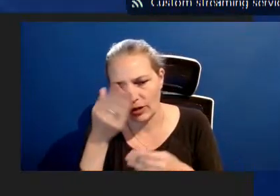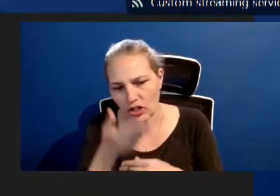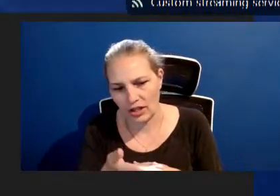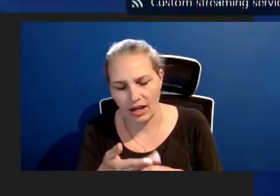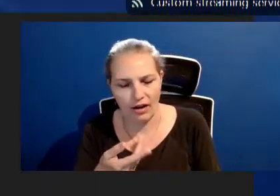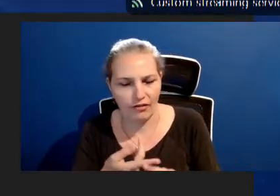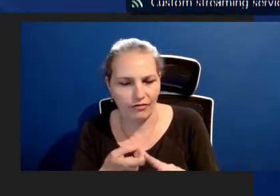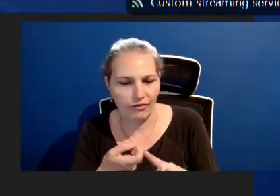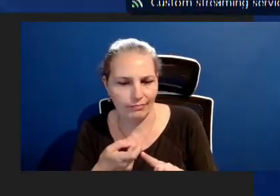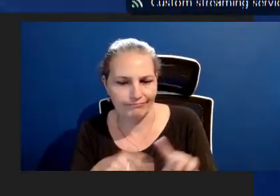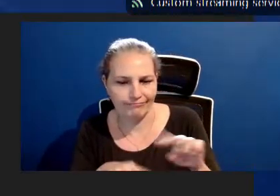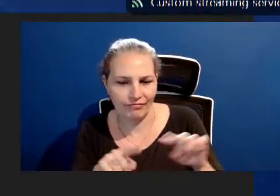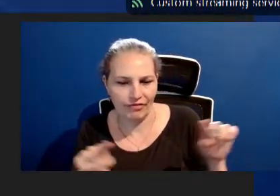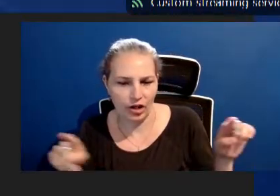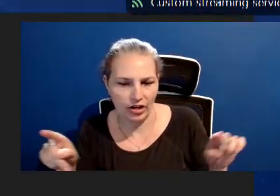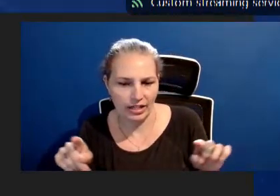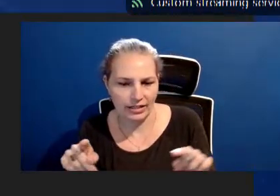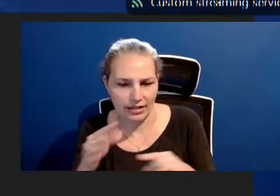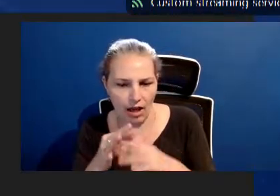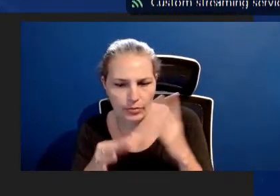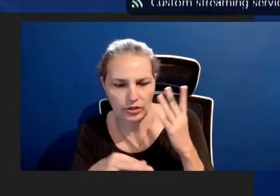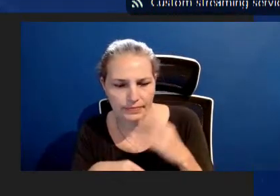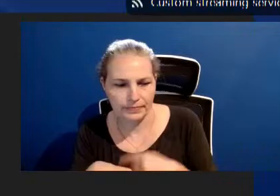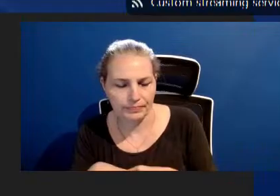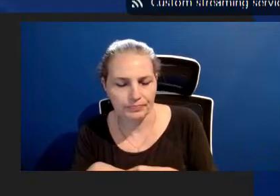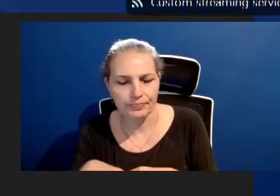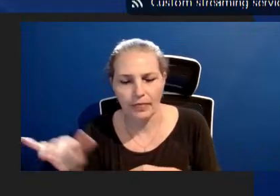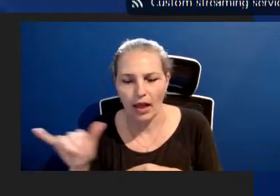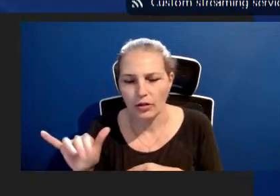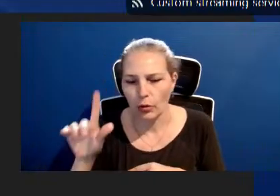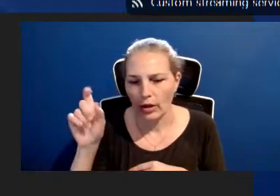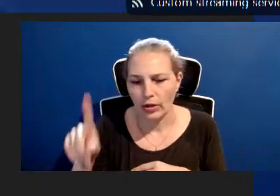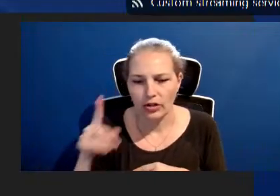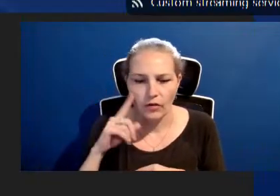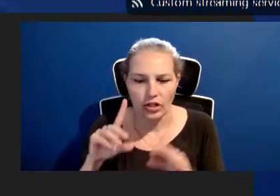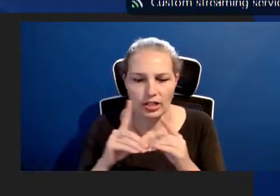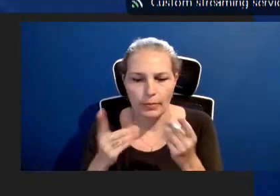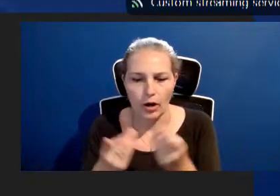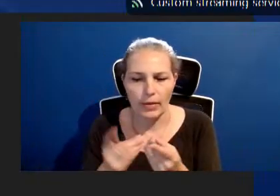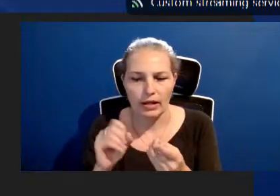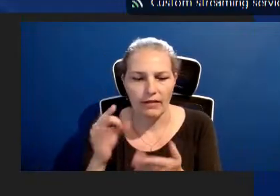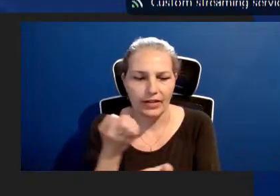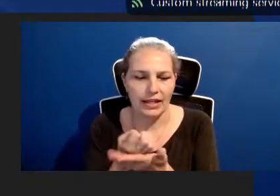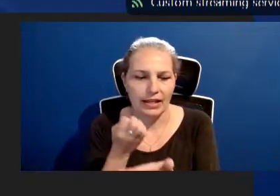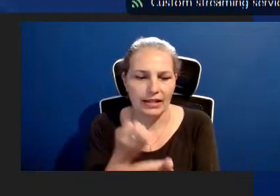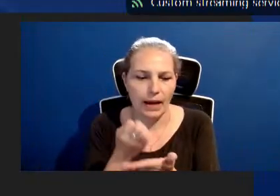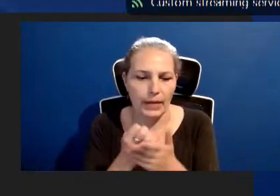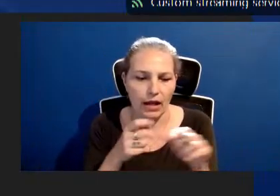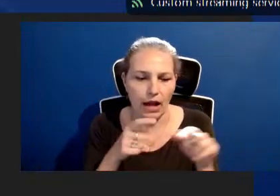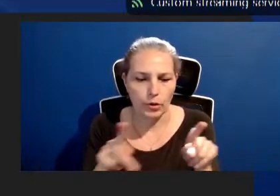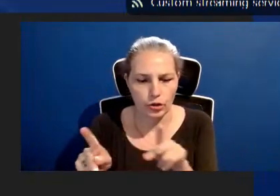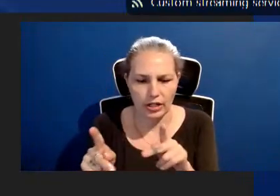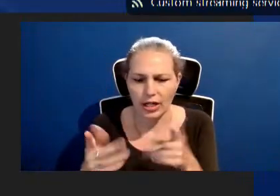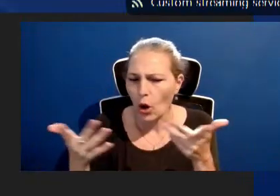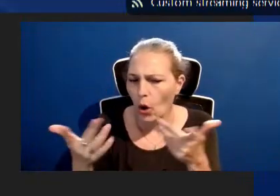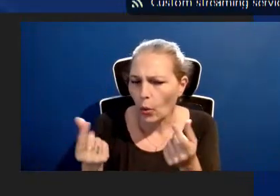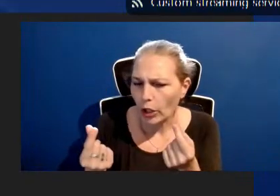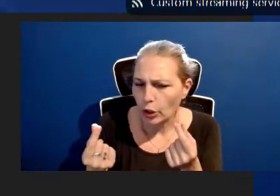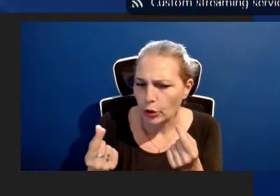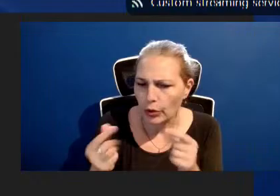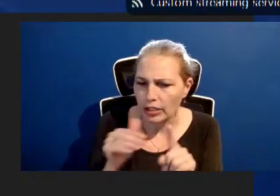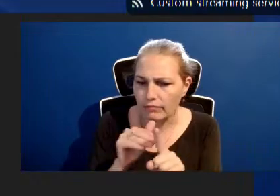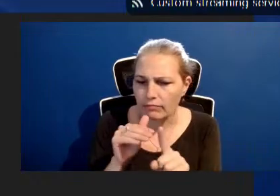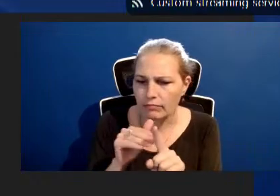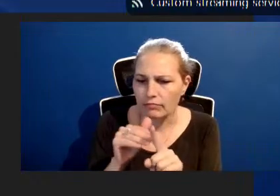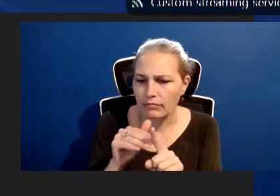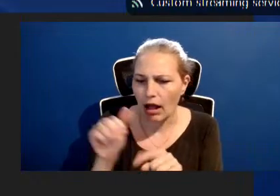Thank you, Dr. Quick. And we have a question for the Department of Economic Opportunity, and it reads, what are you doing to notify